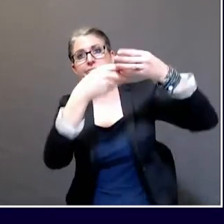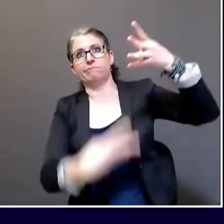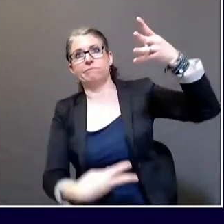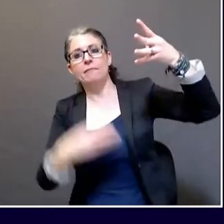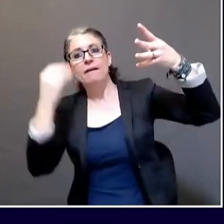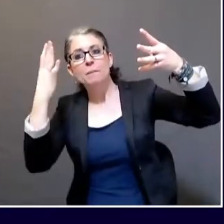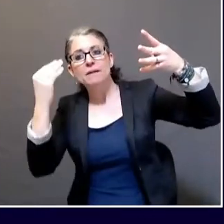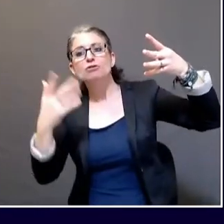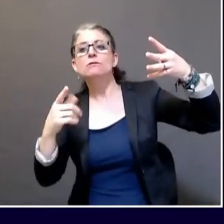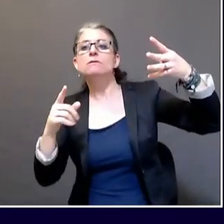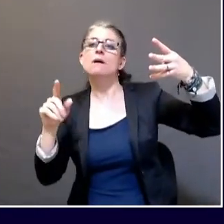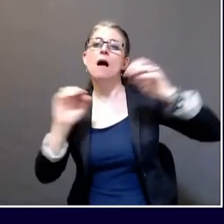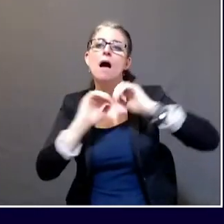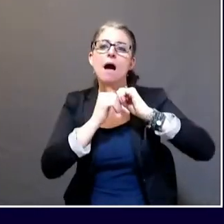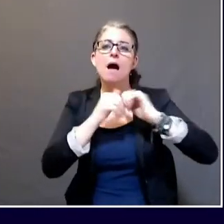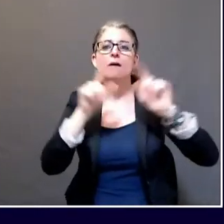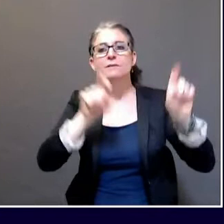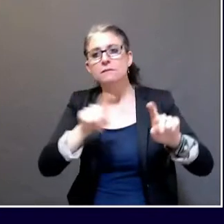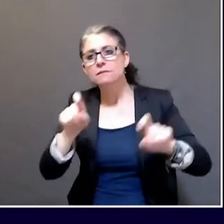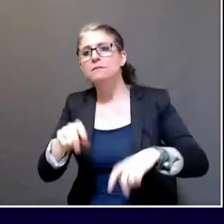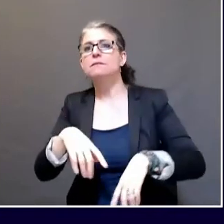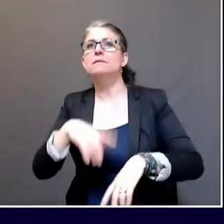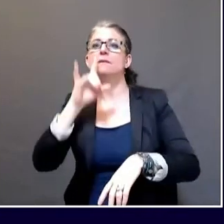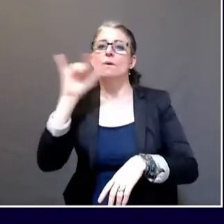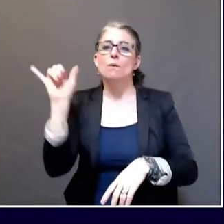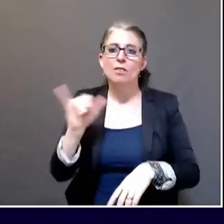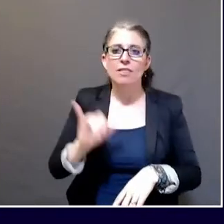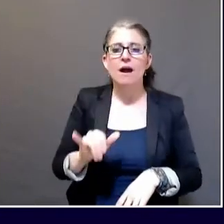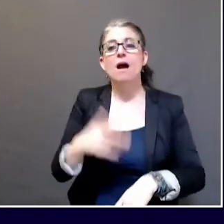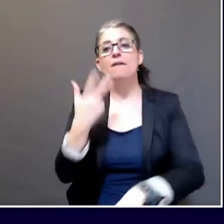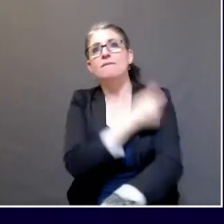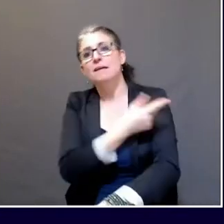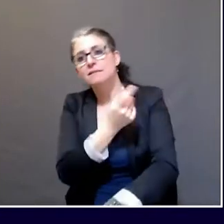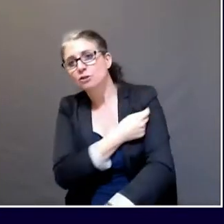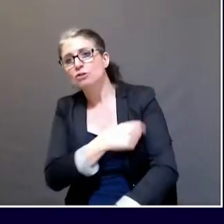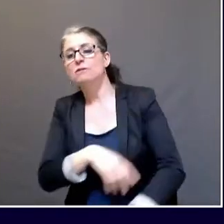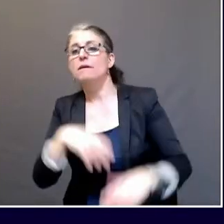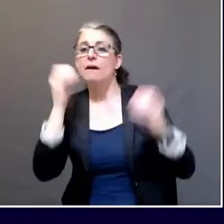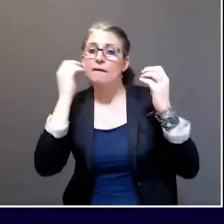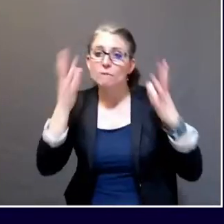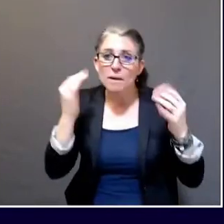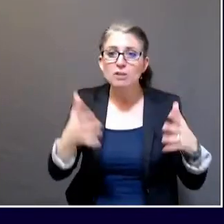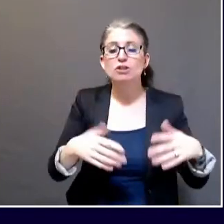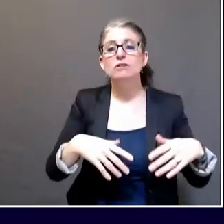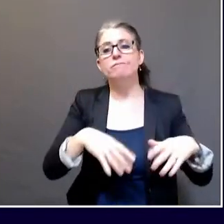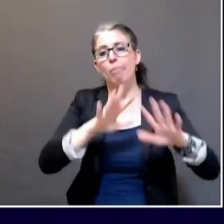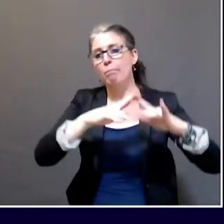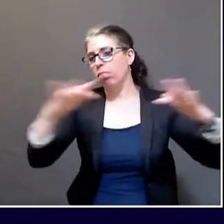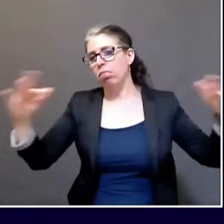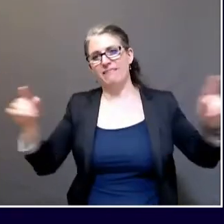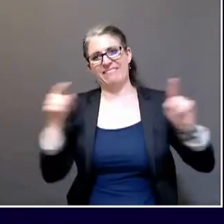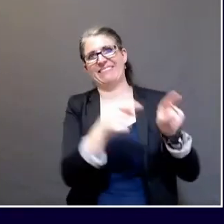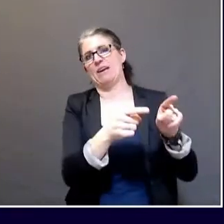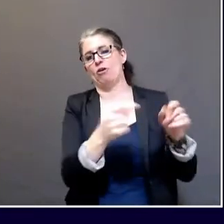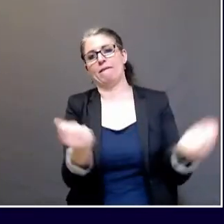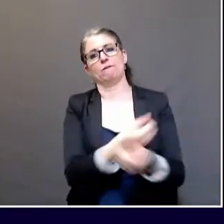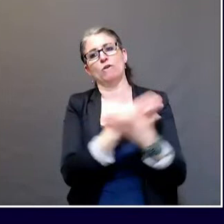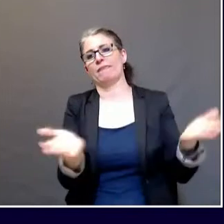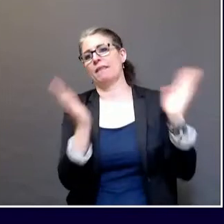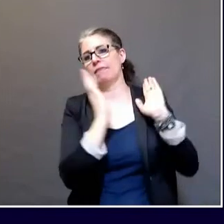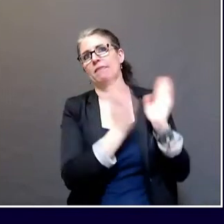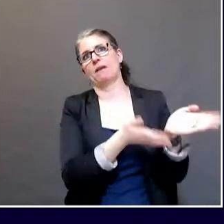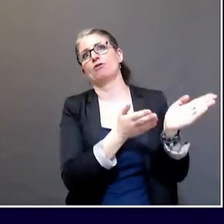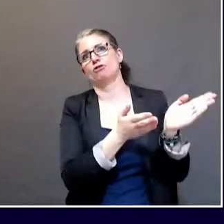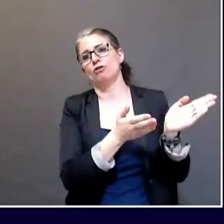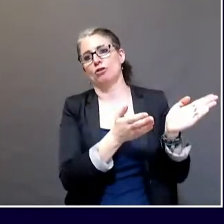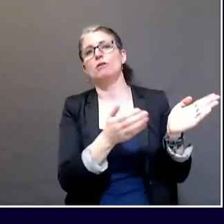provider can get a vaccine there. So we are working hard to increasingly make sites open to people, no matter where